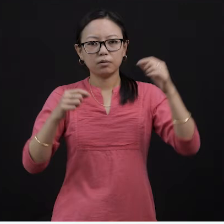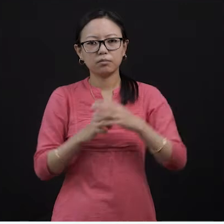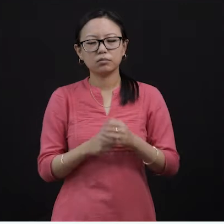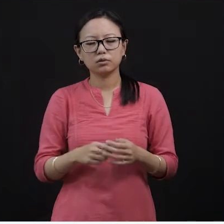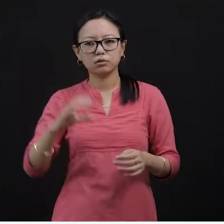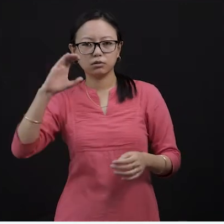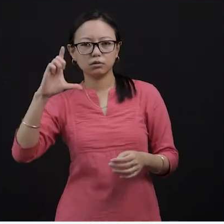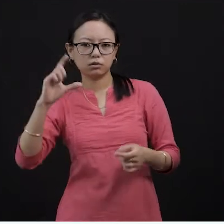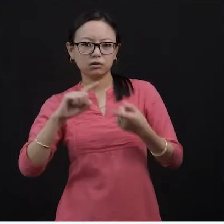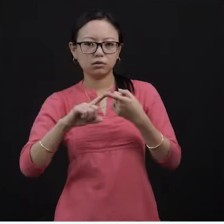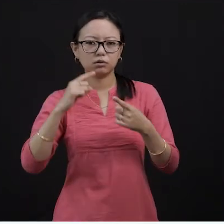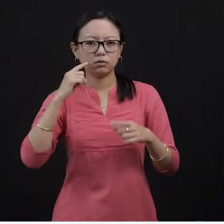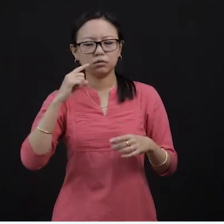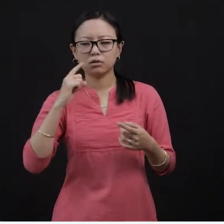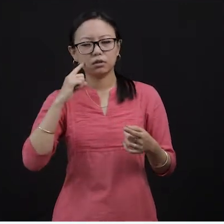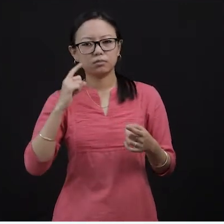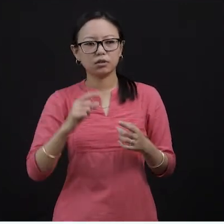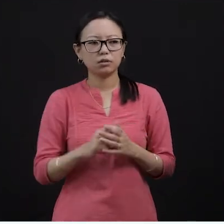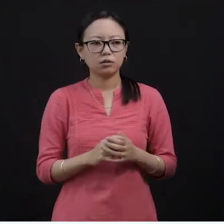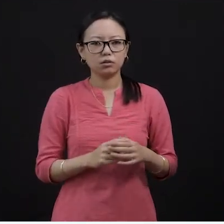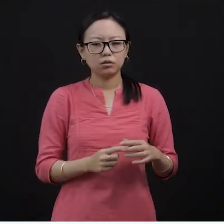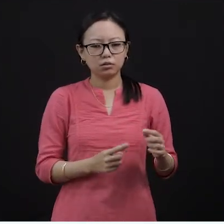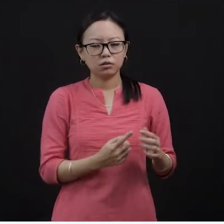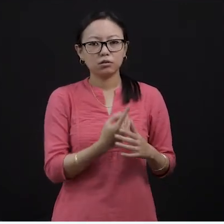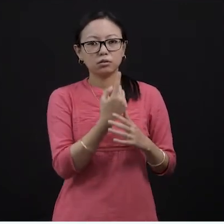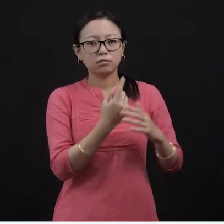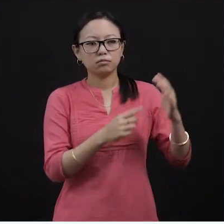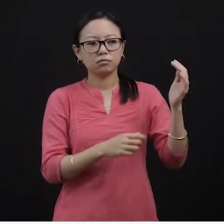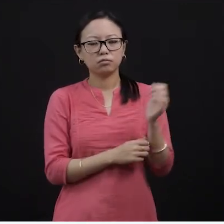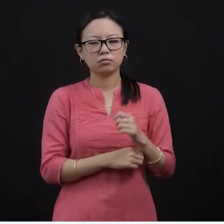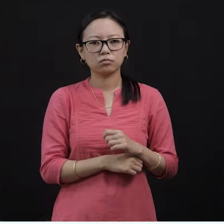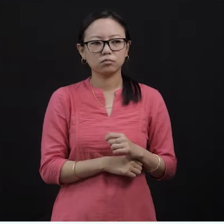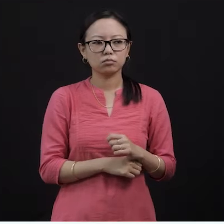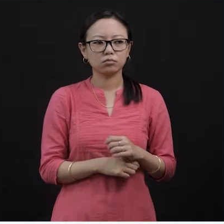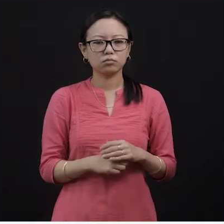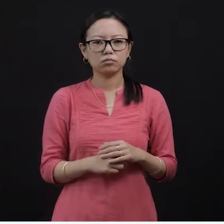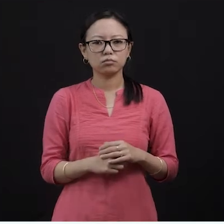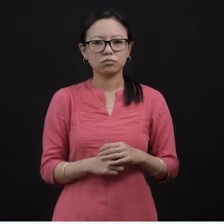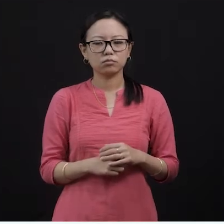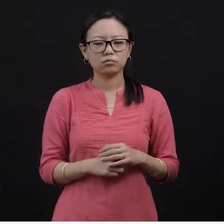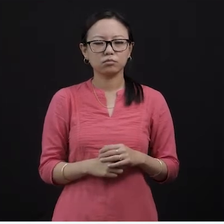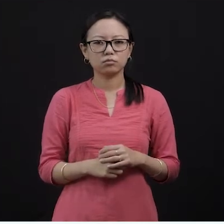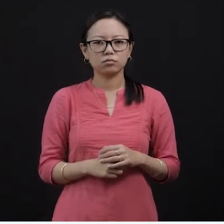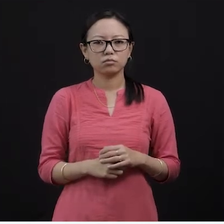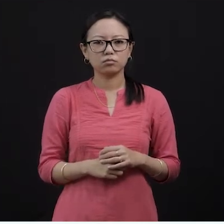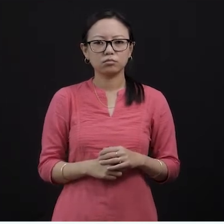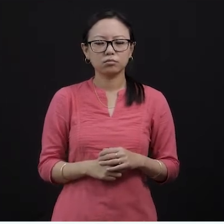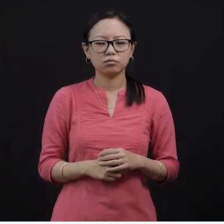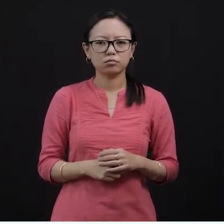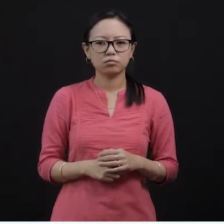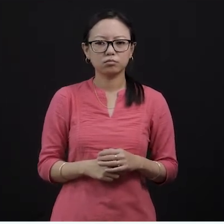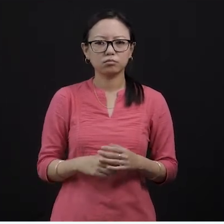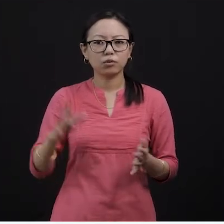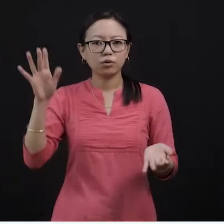it is the thread. And inside this, there is a magnet, but we don't see, right? So we have to